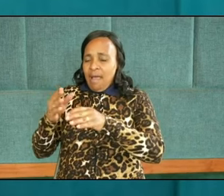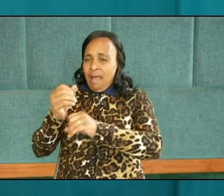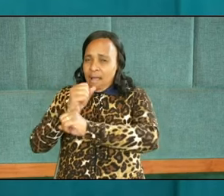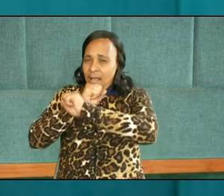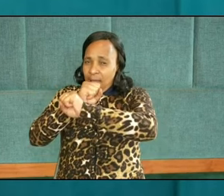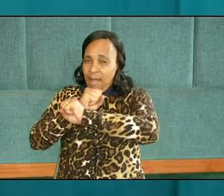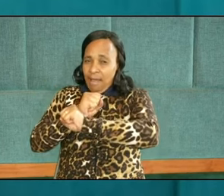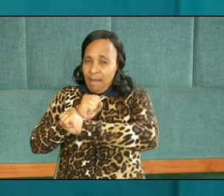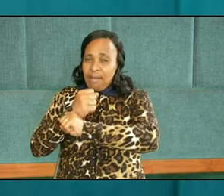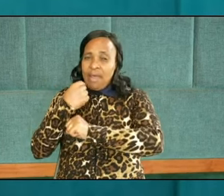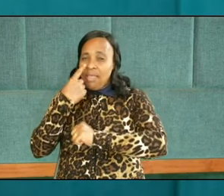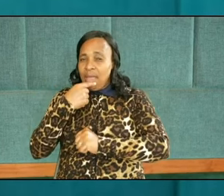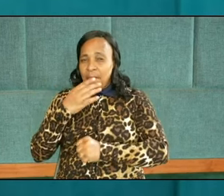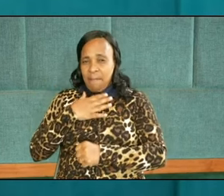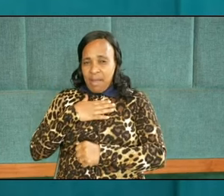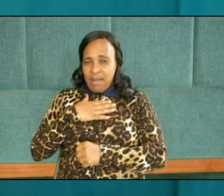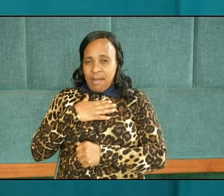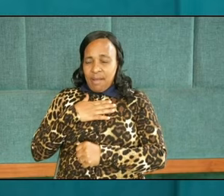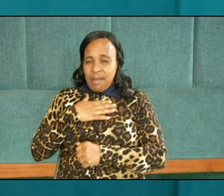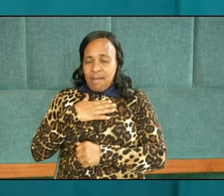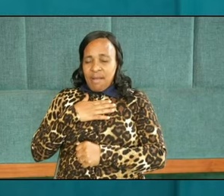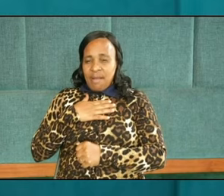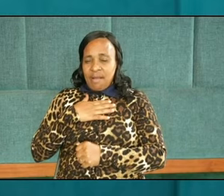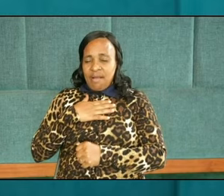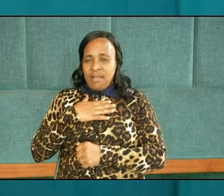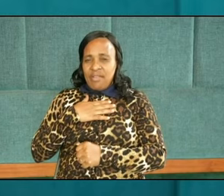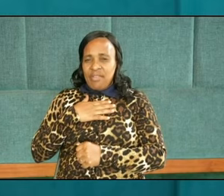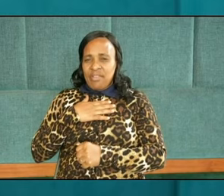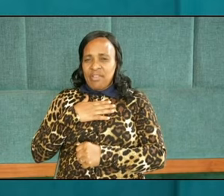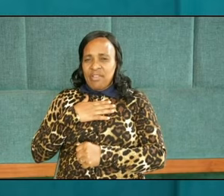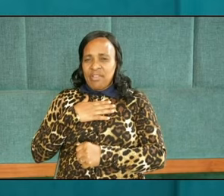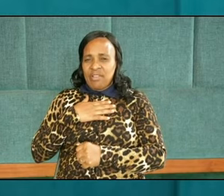That's right. And, you know,